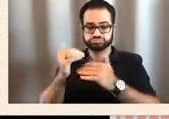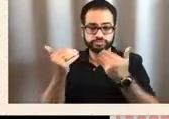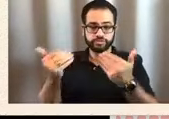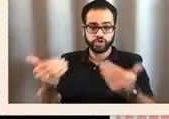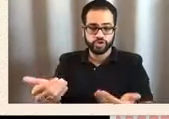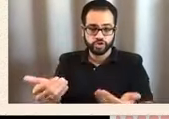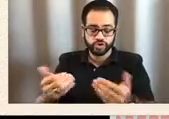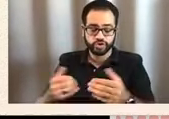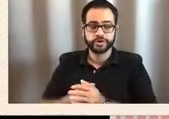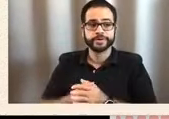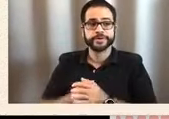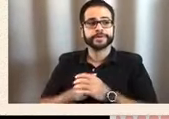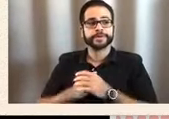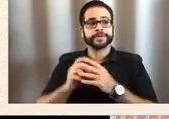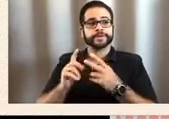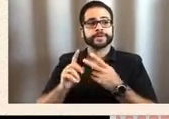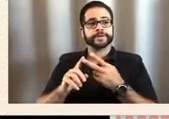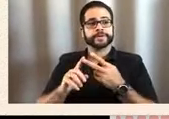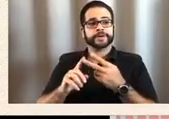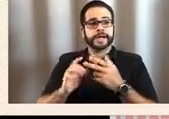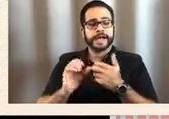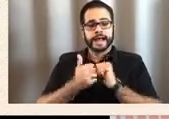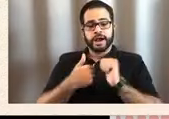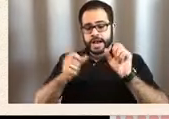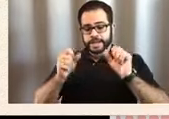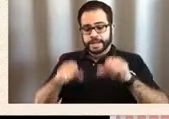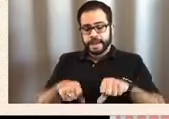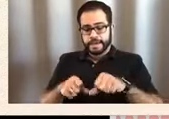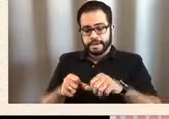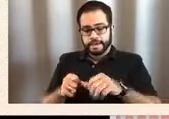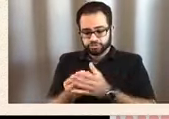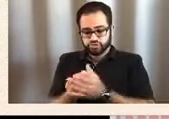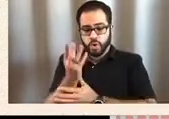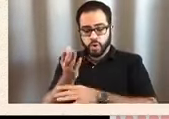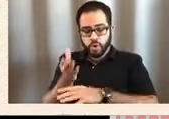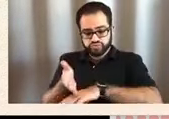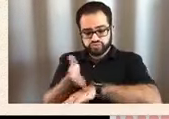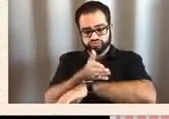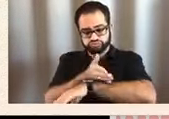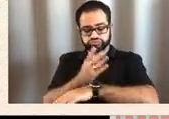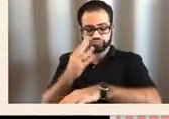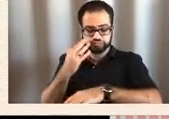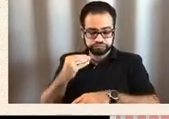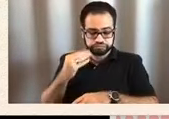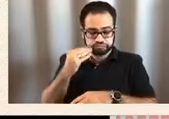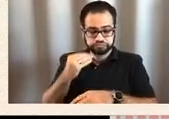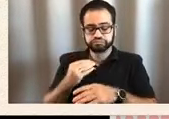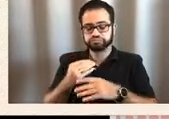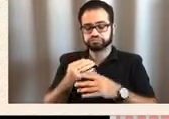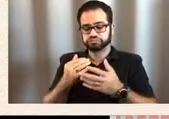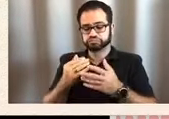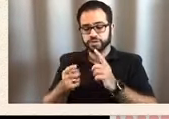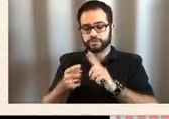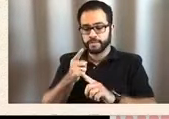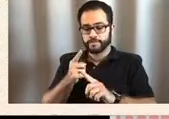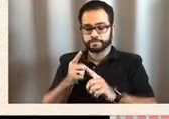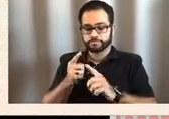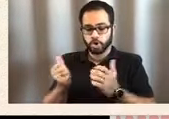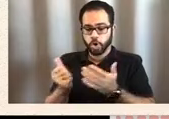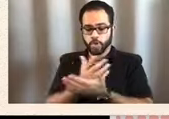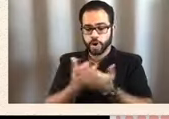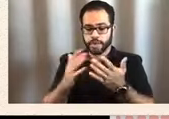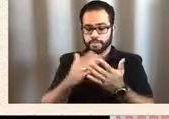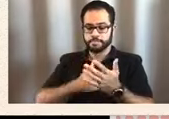how I can grow from, what I've already accomplished, how I can be a